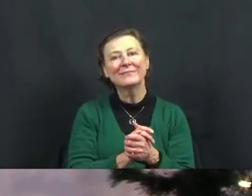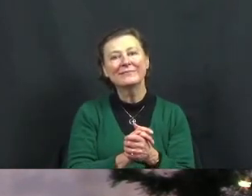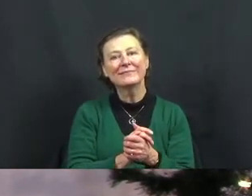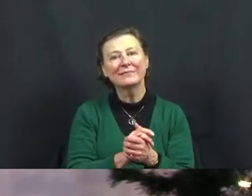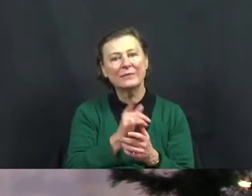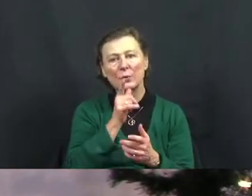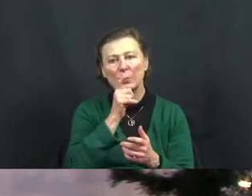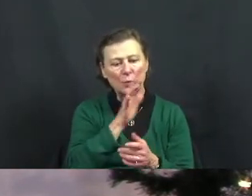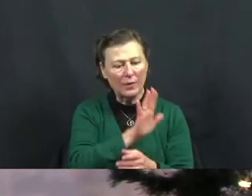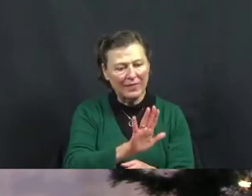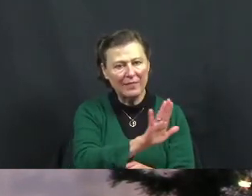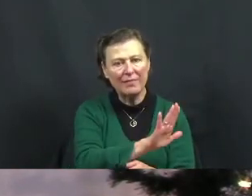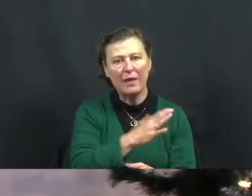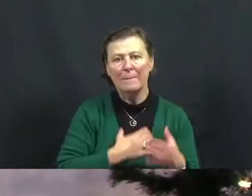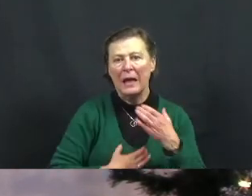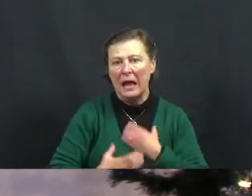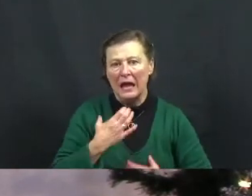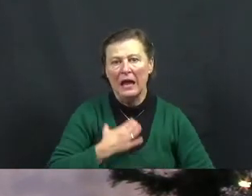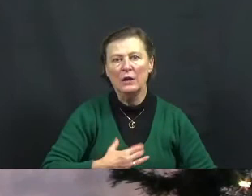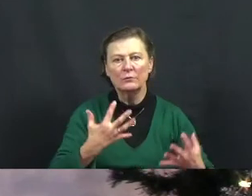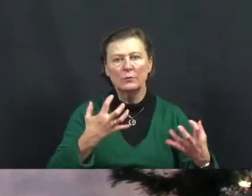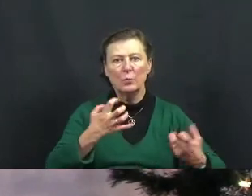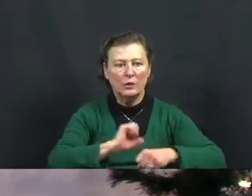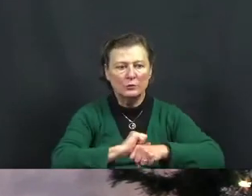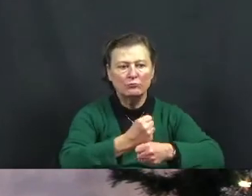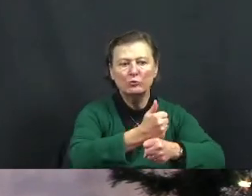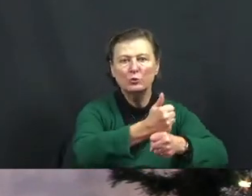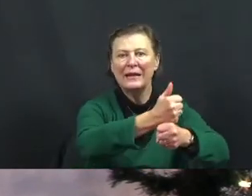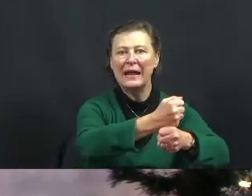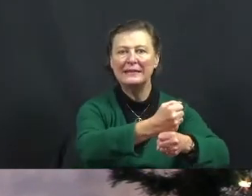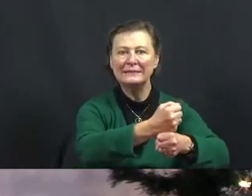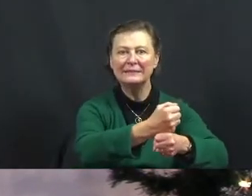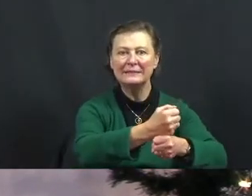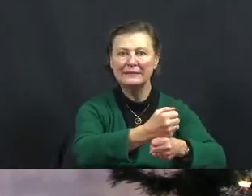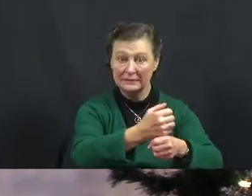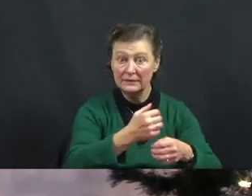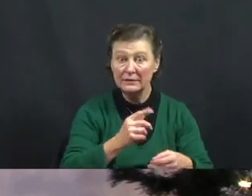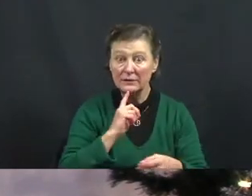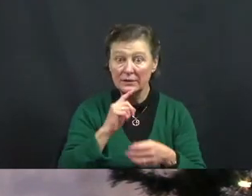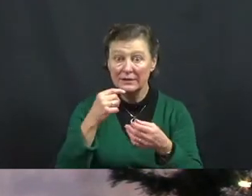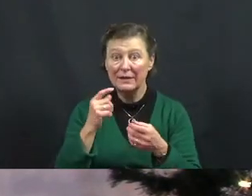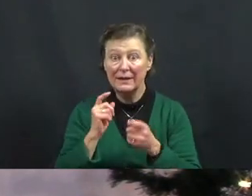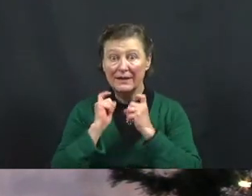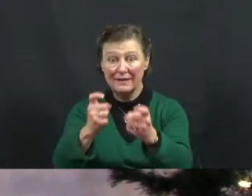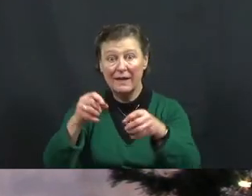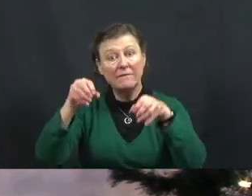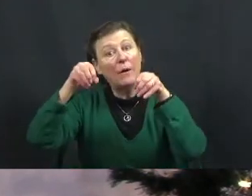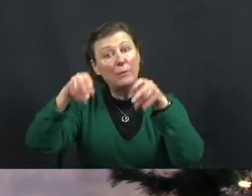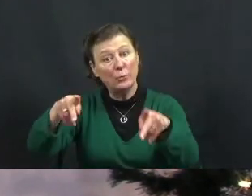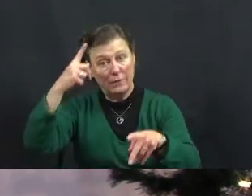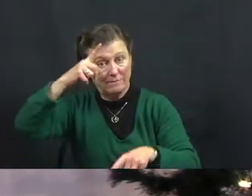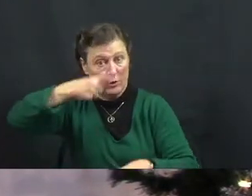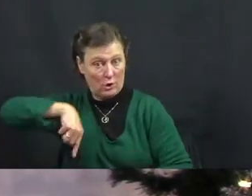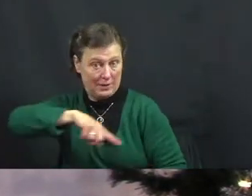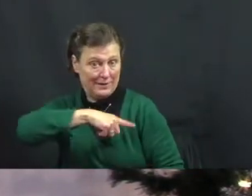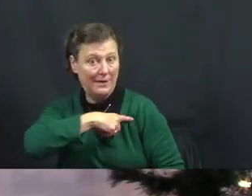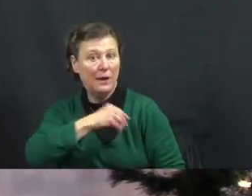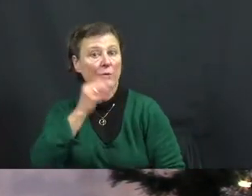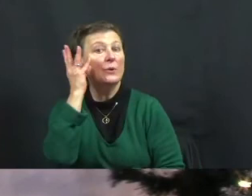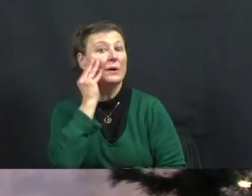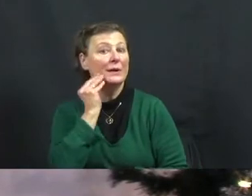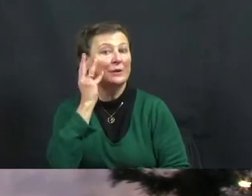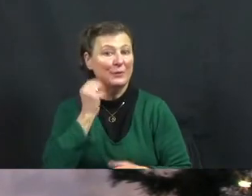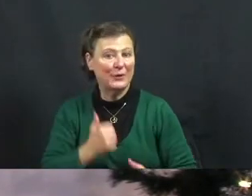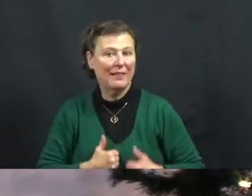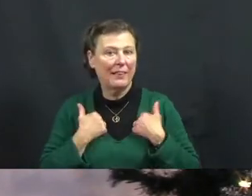whose passion to create has created opportunities for us to experience